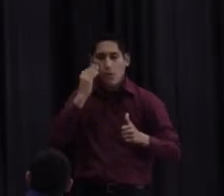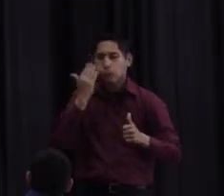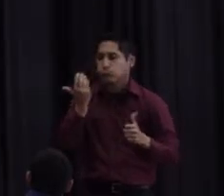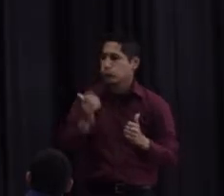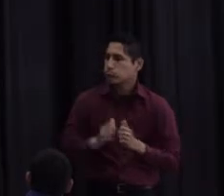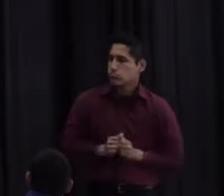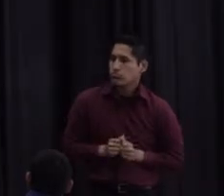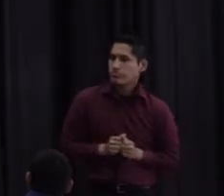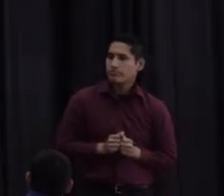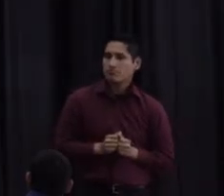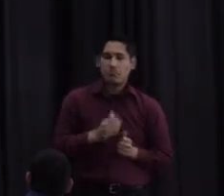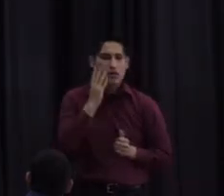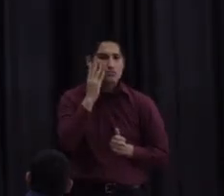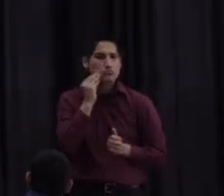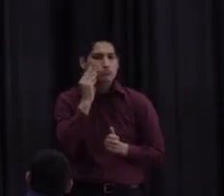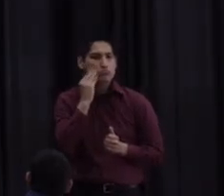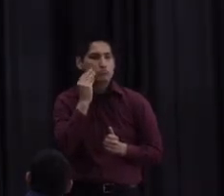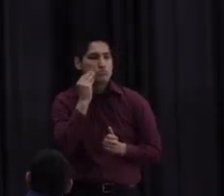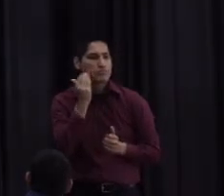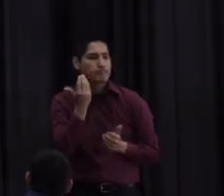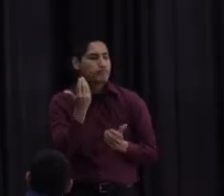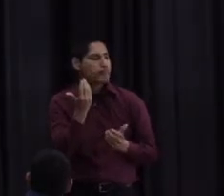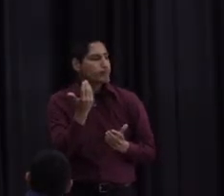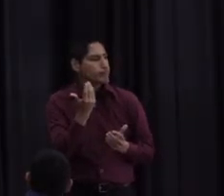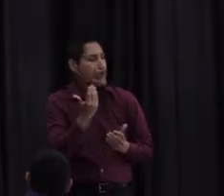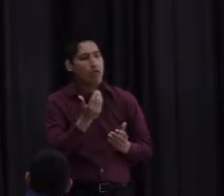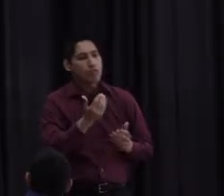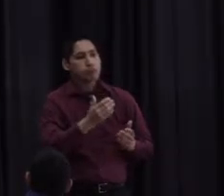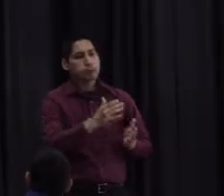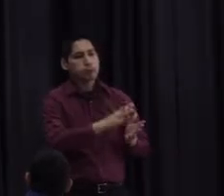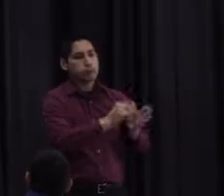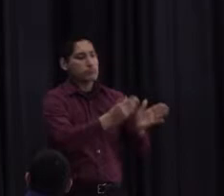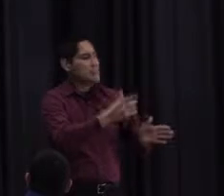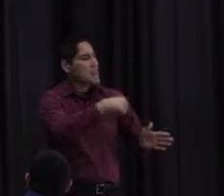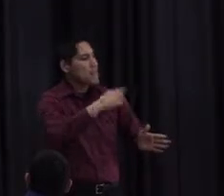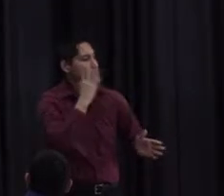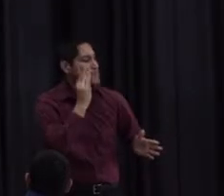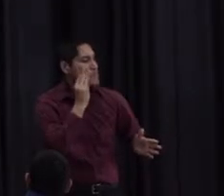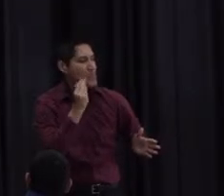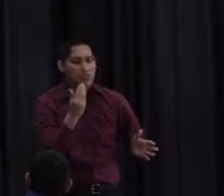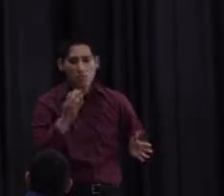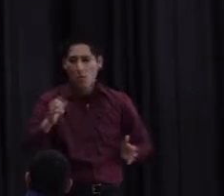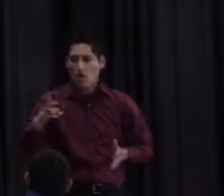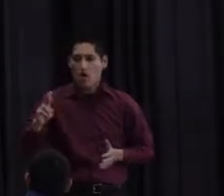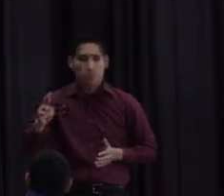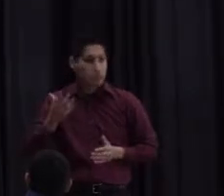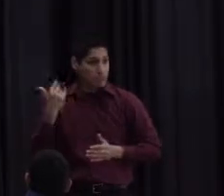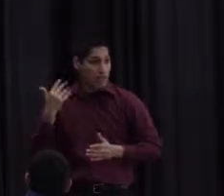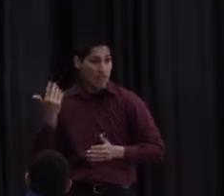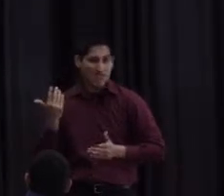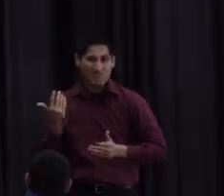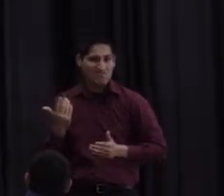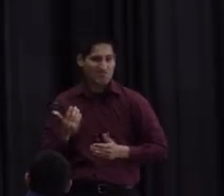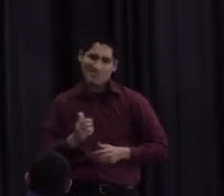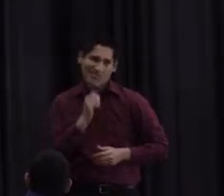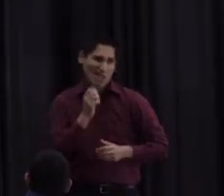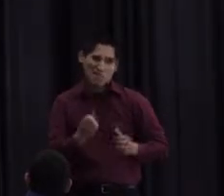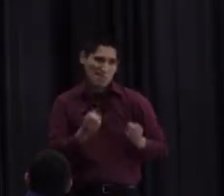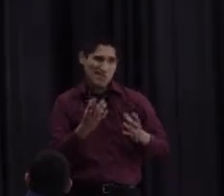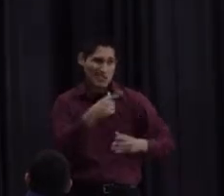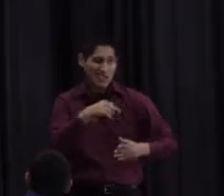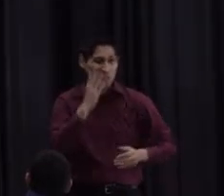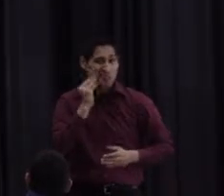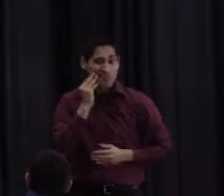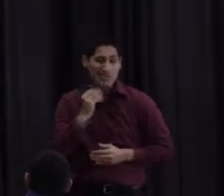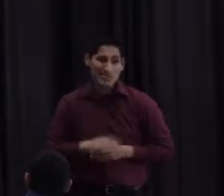is how experienced are our students with OER. And as you can see, not very. Neither